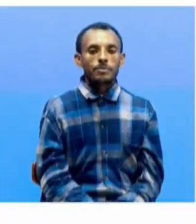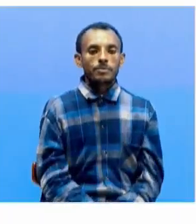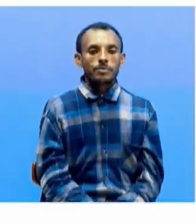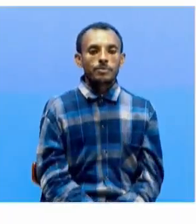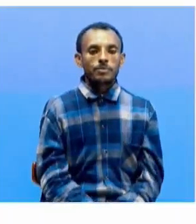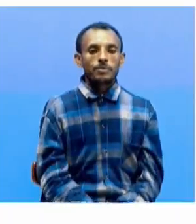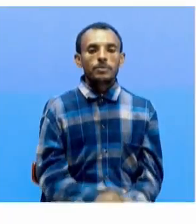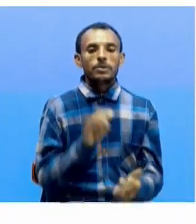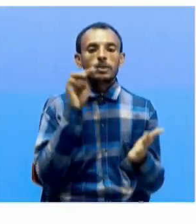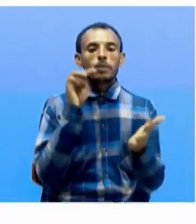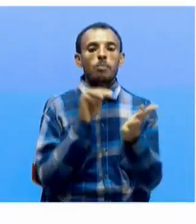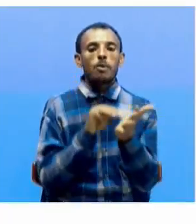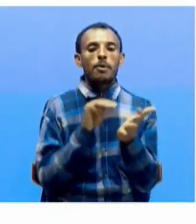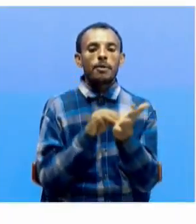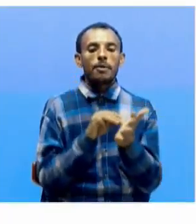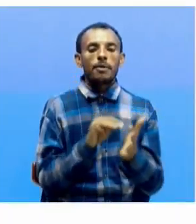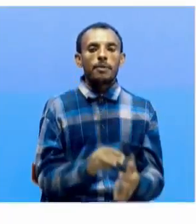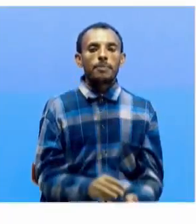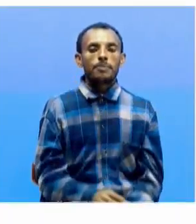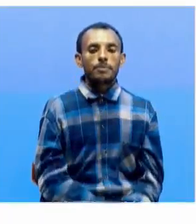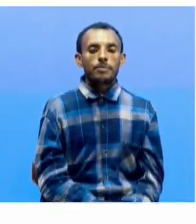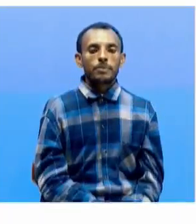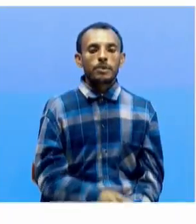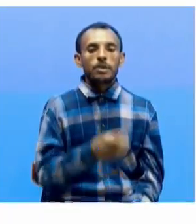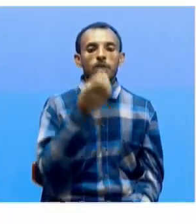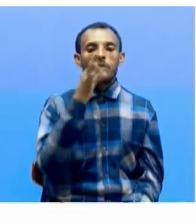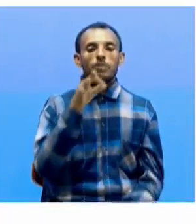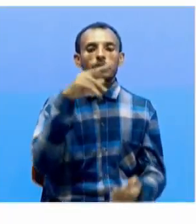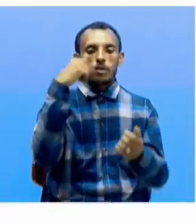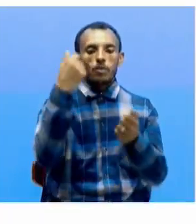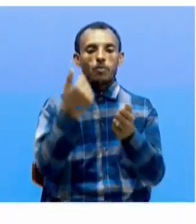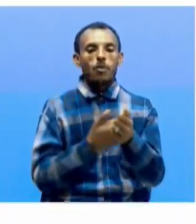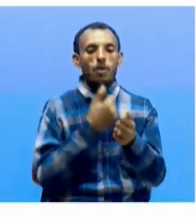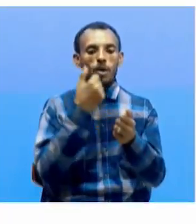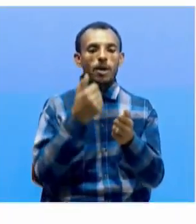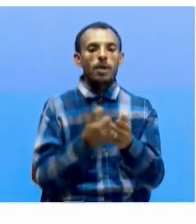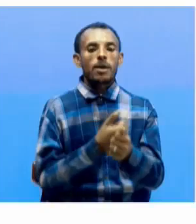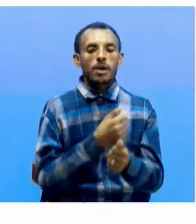the mode of the following